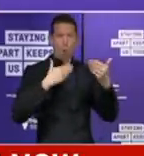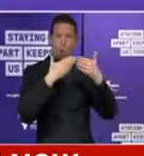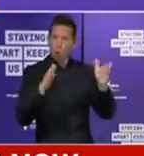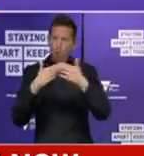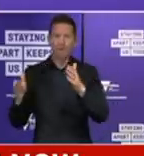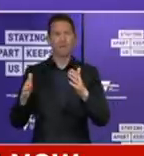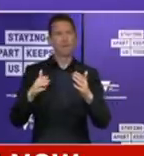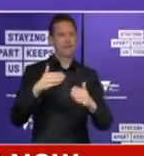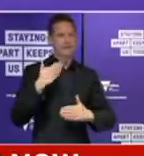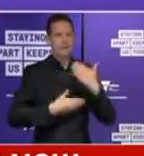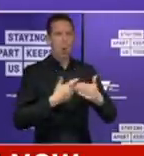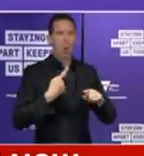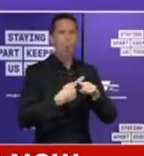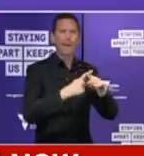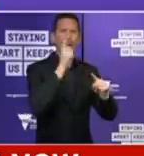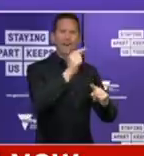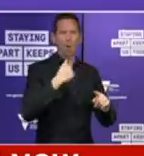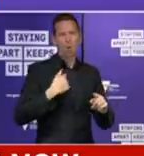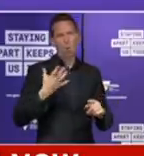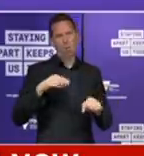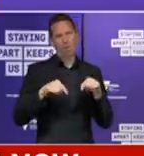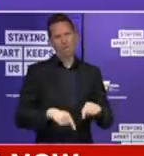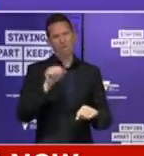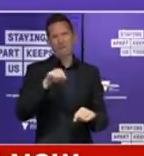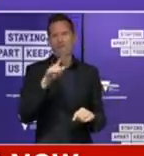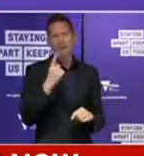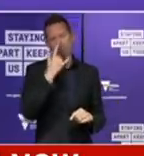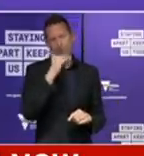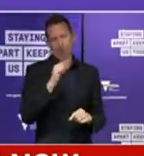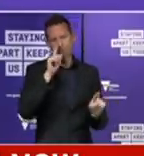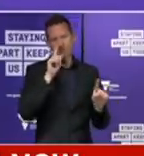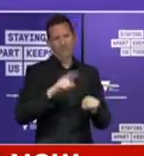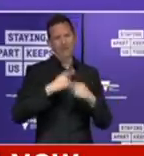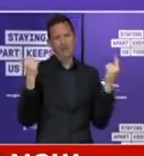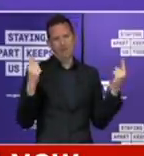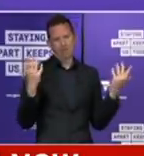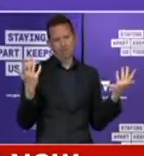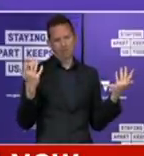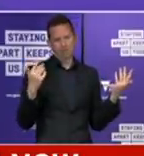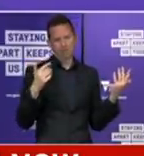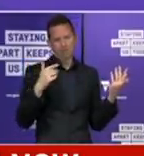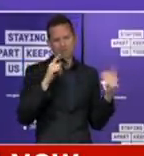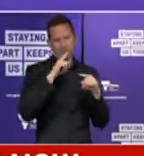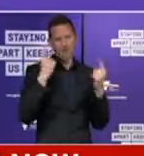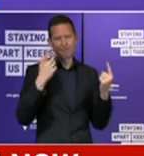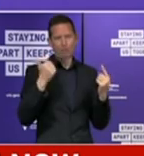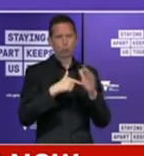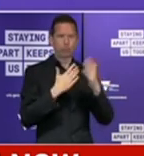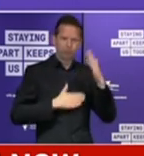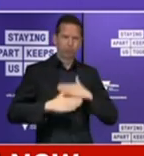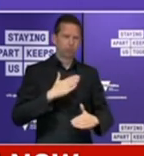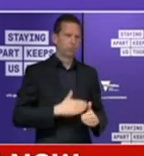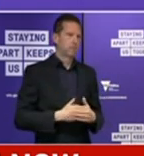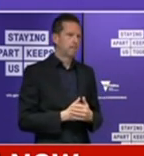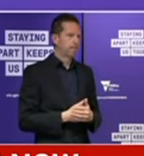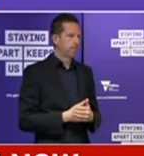that were really quick. But that's just not the struggle, that's not the battle, that's not the challenge that we face. What do you make of